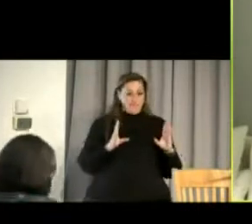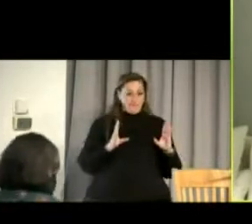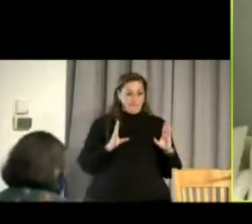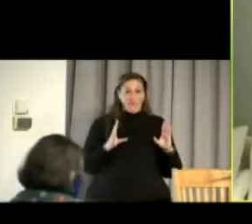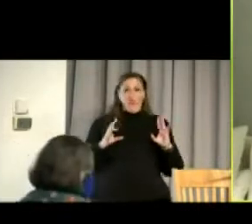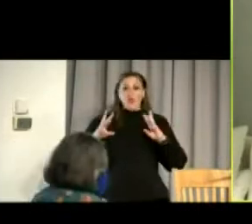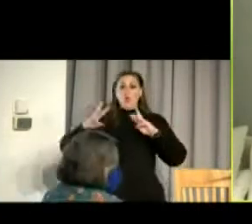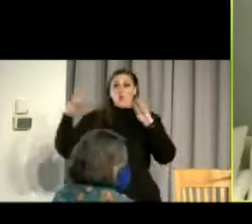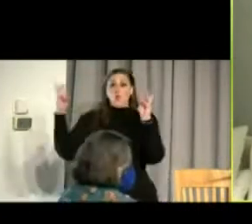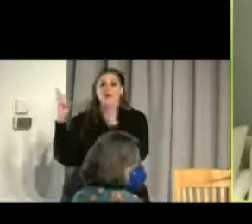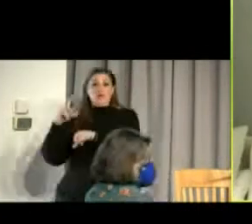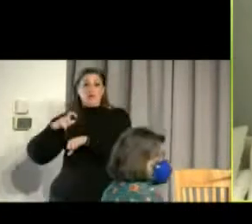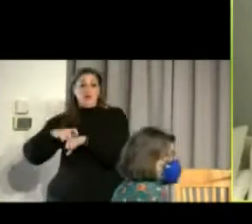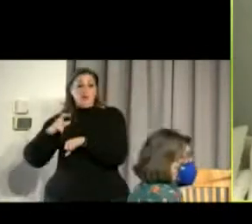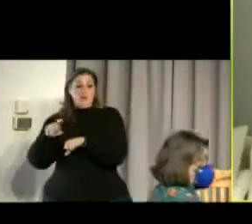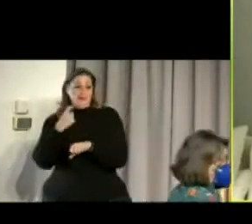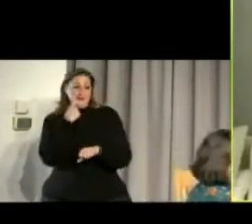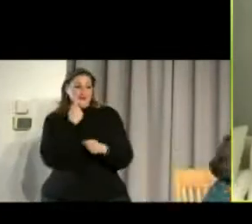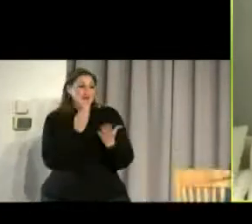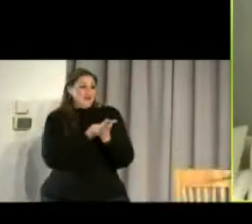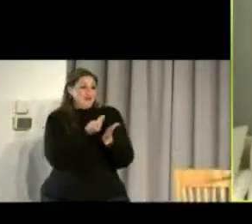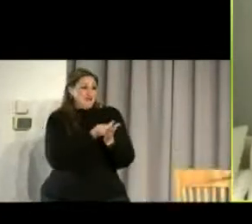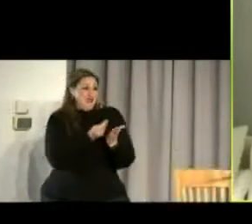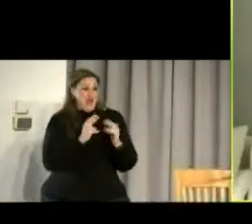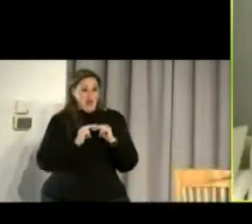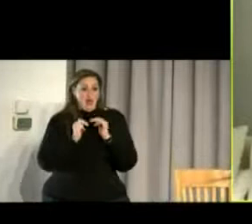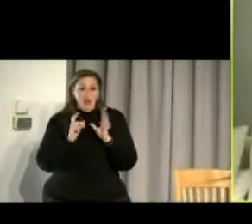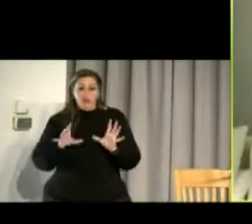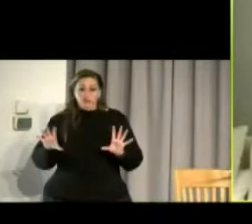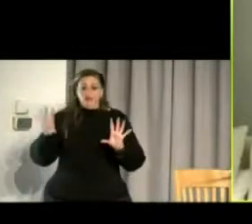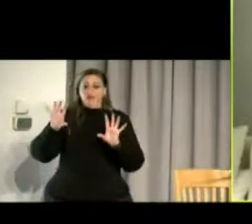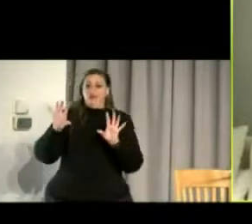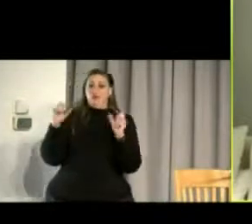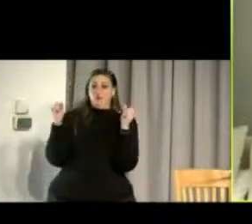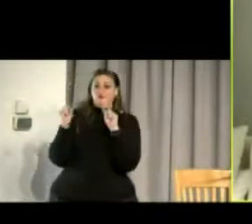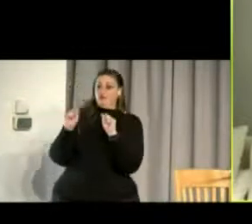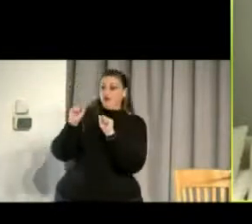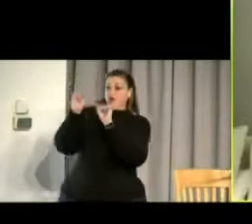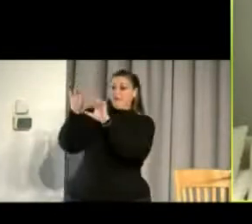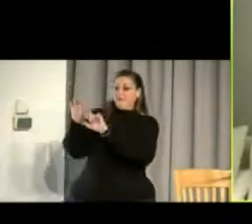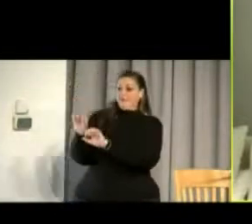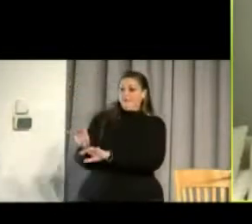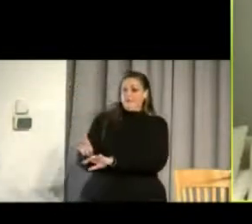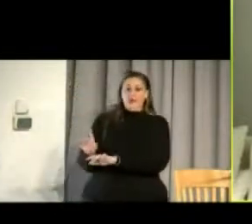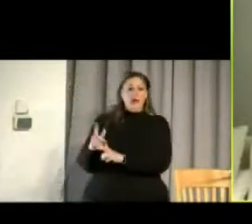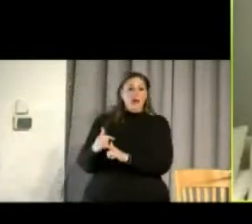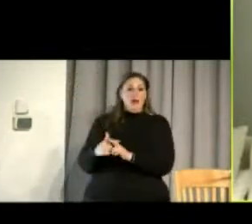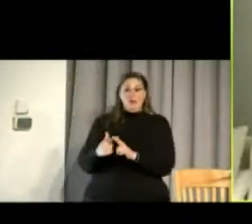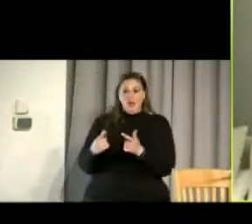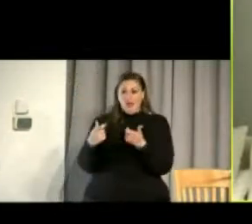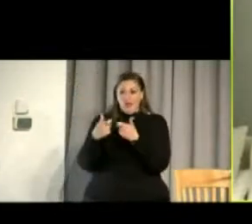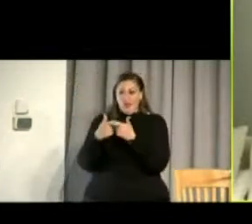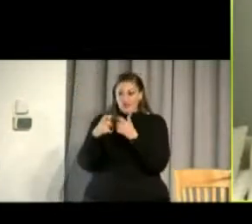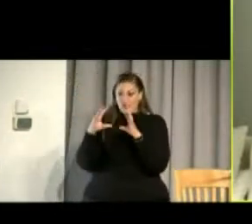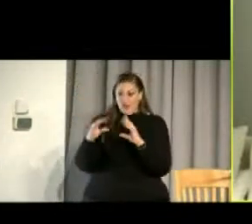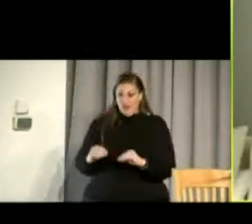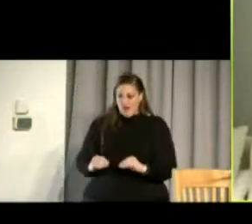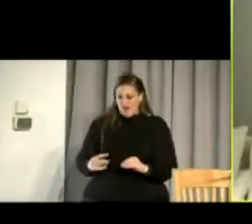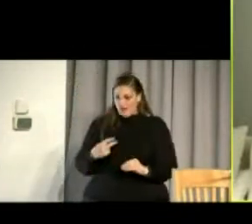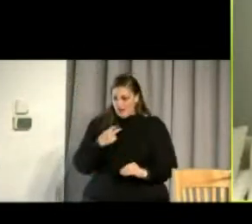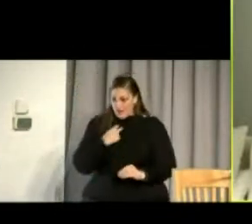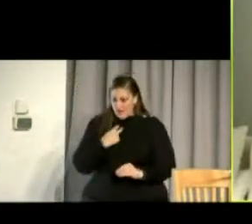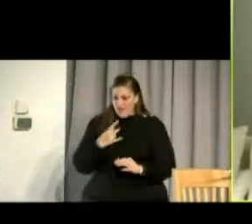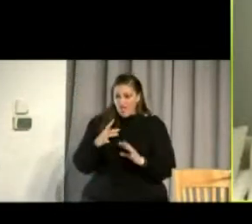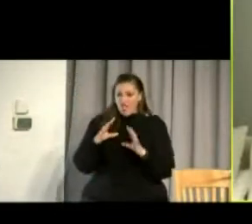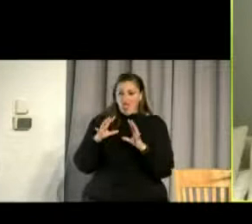storm happened. And so people had just went out and filled up their refrigerators and then came home and